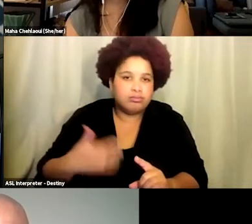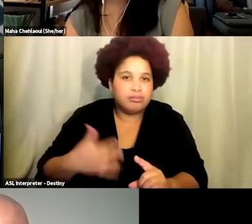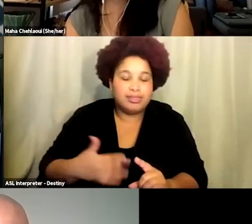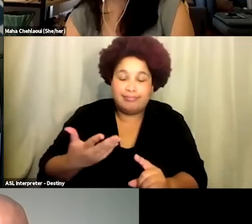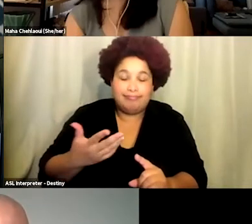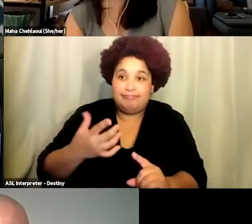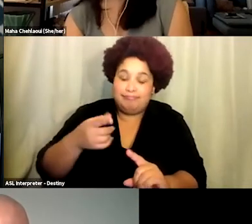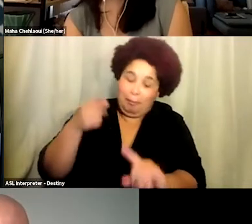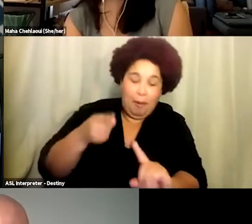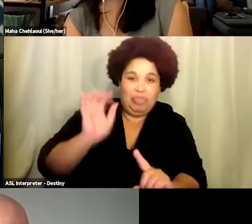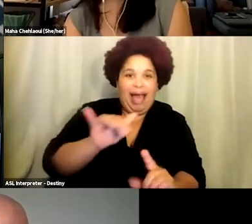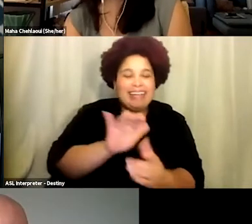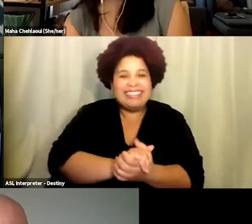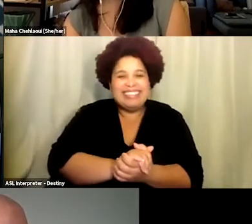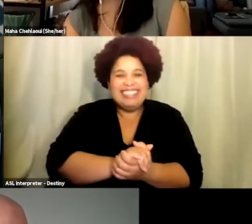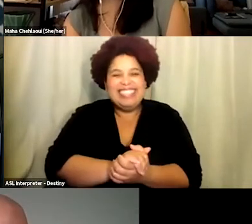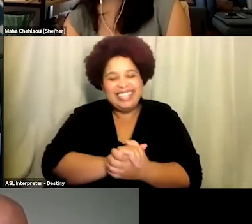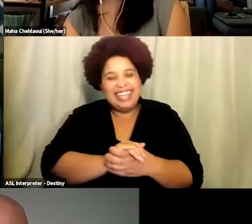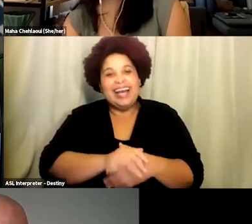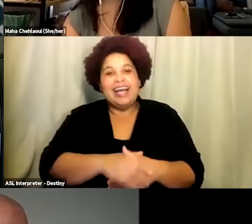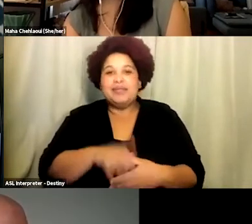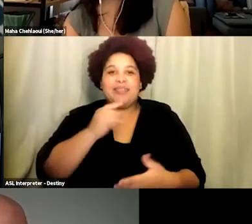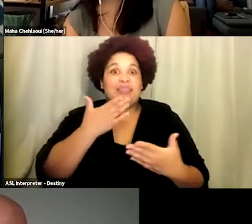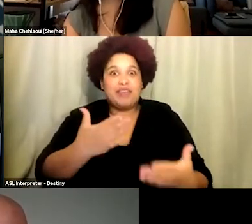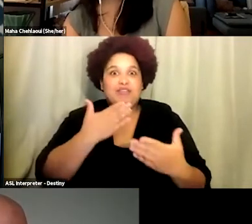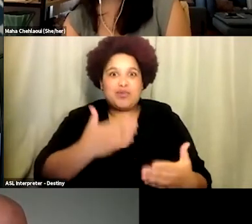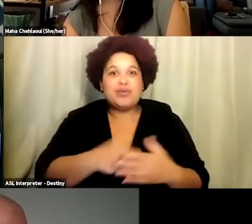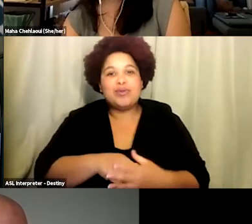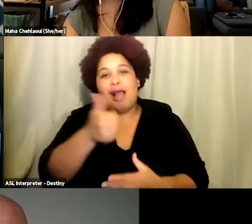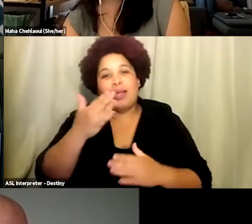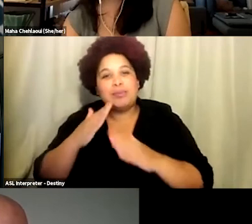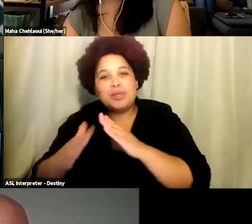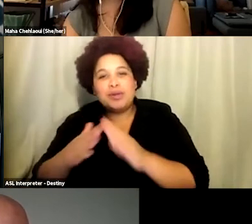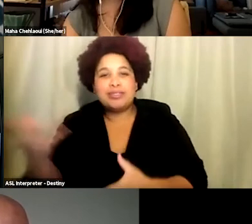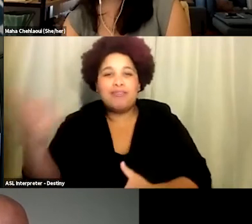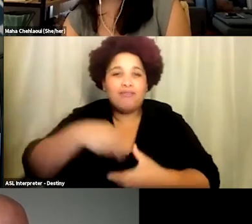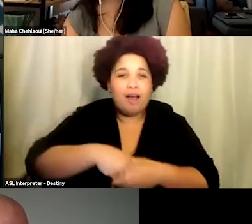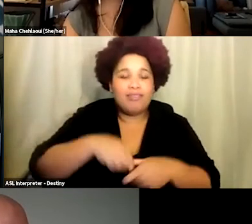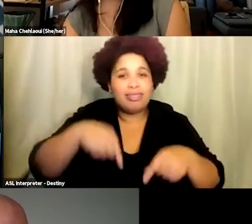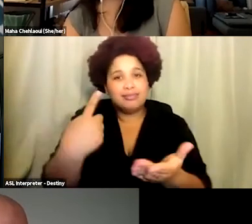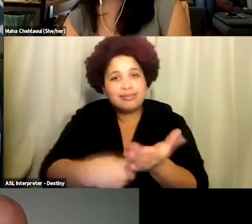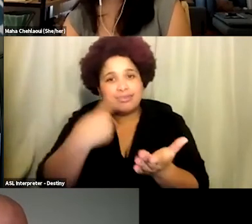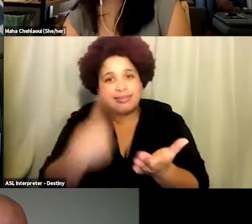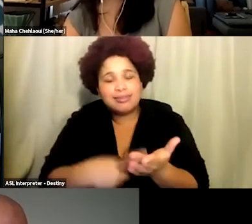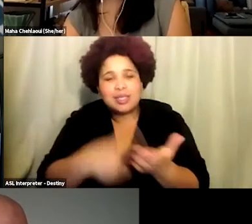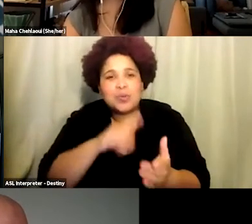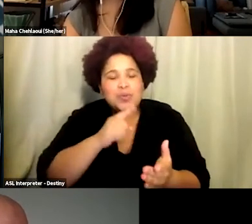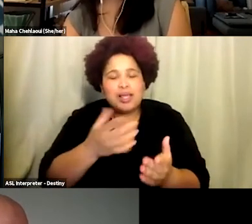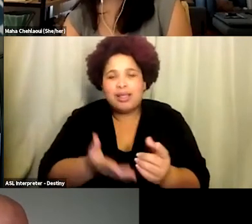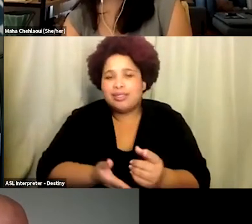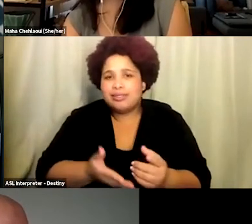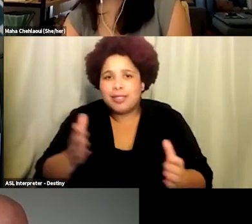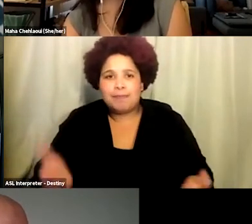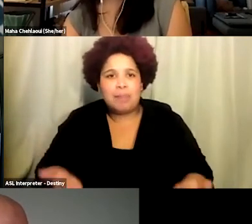is right on point. I do think it's important just to say thank you to the other communities that are involved in these conversations that are uplifting this work, the